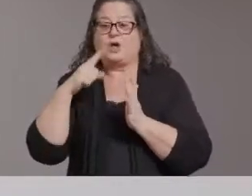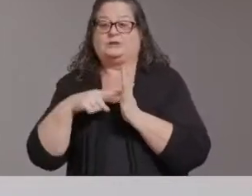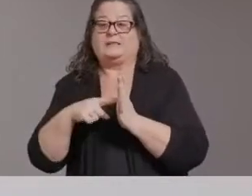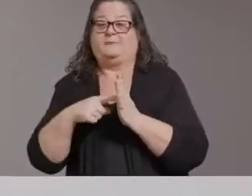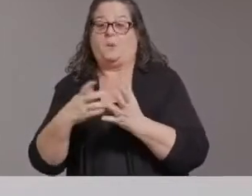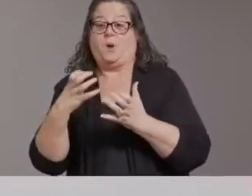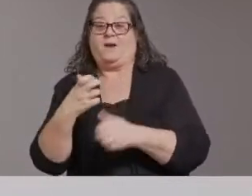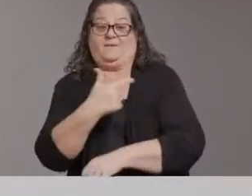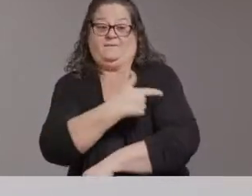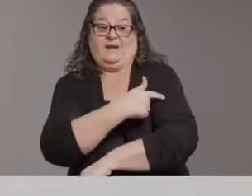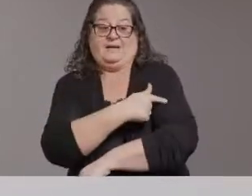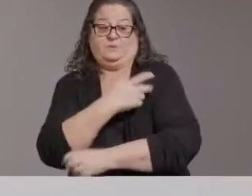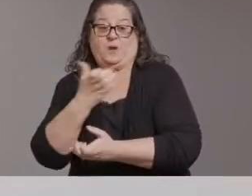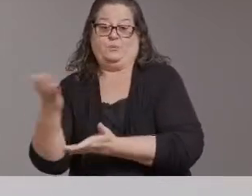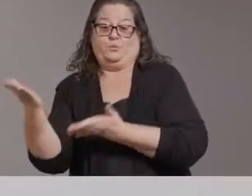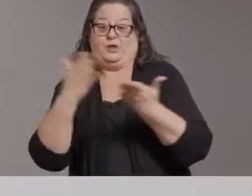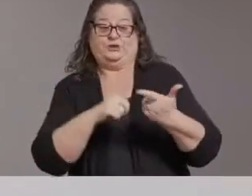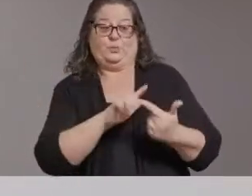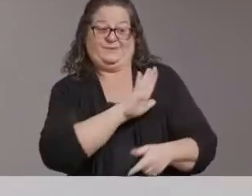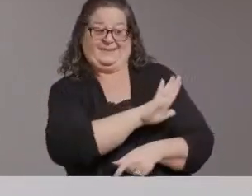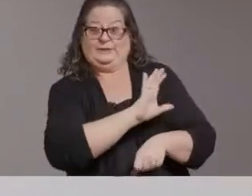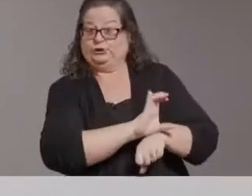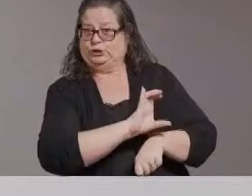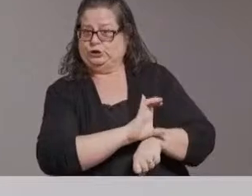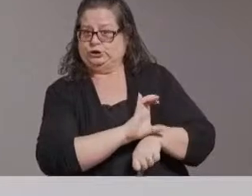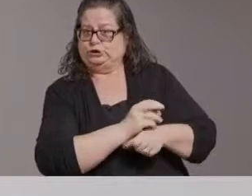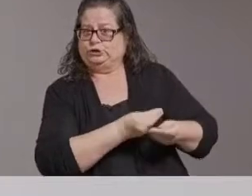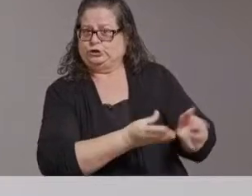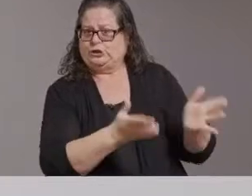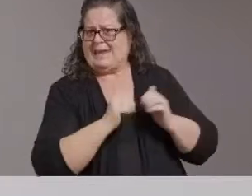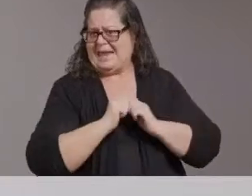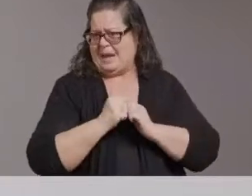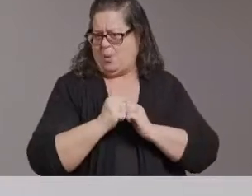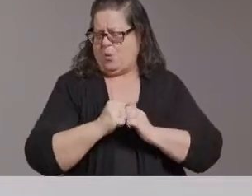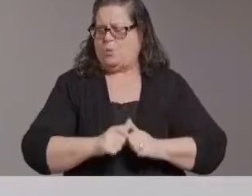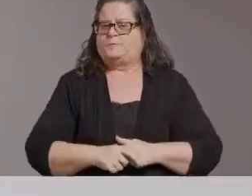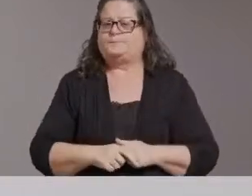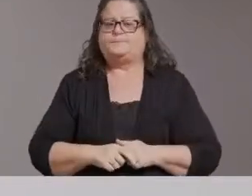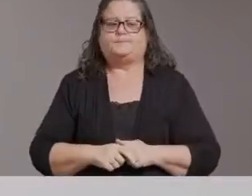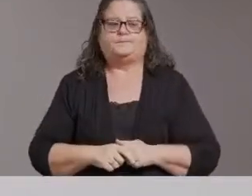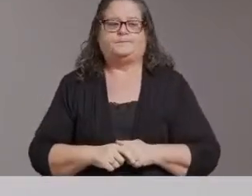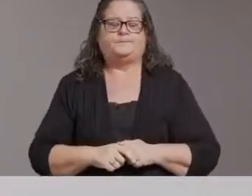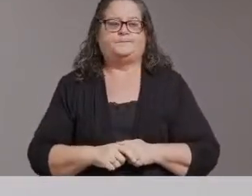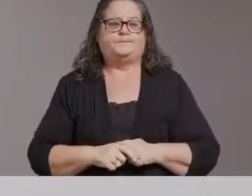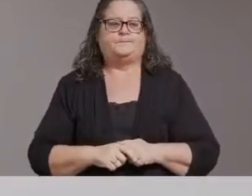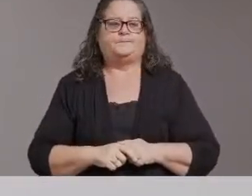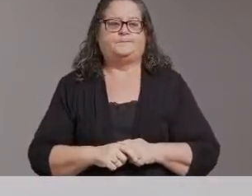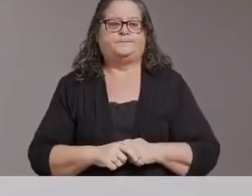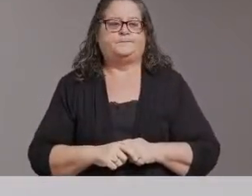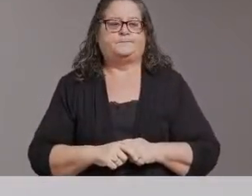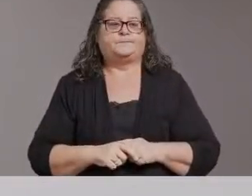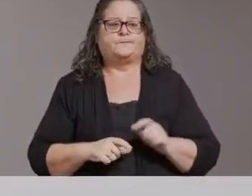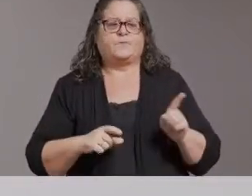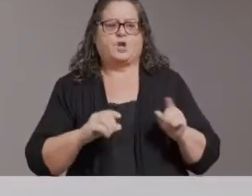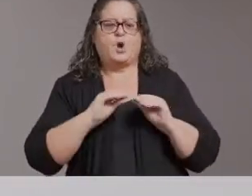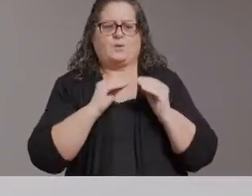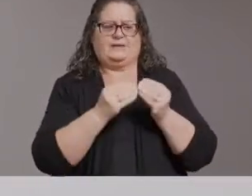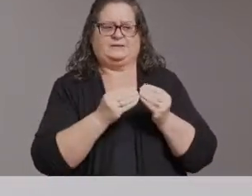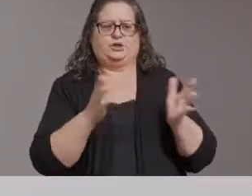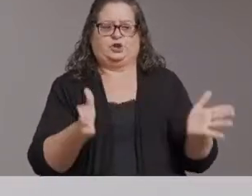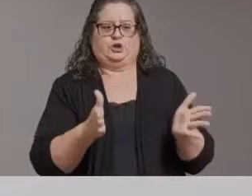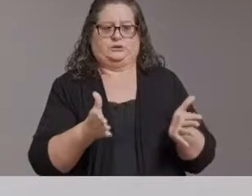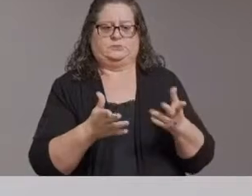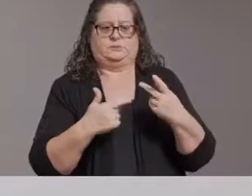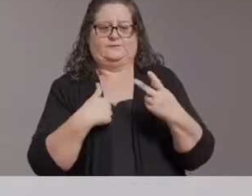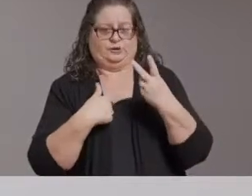something like that? So there's 2 things that I would encourage an organization. If you're a healthcare partner that